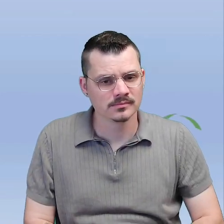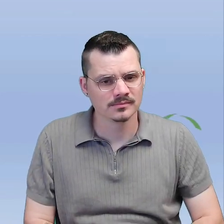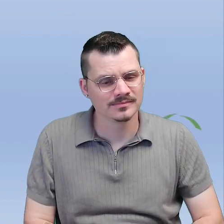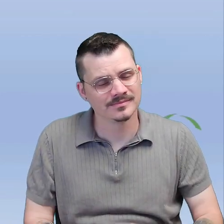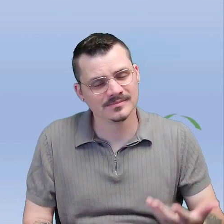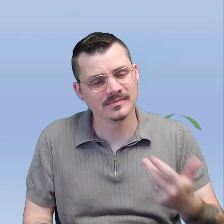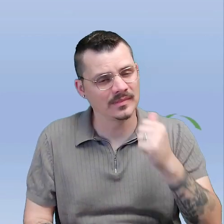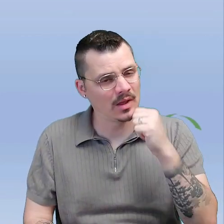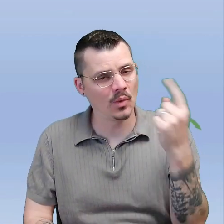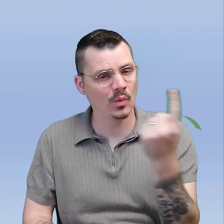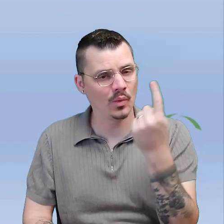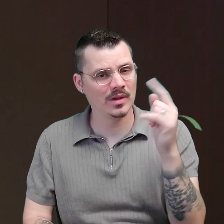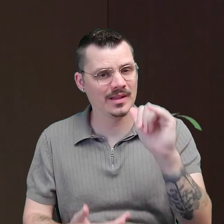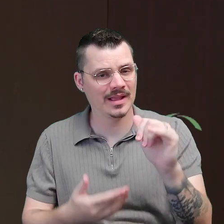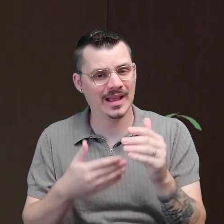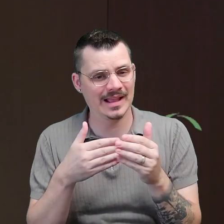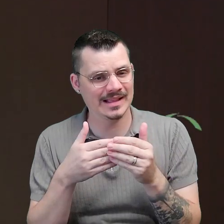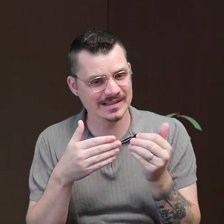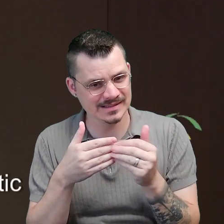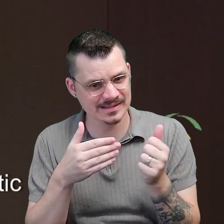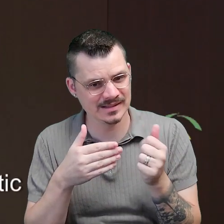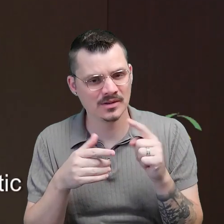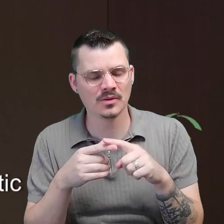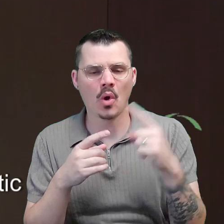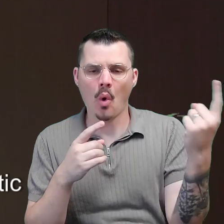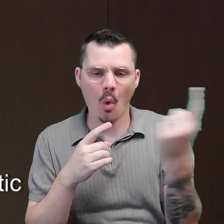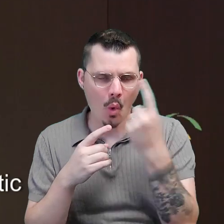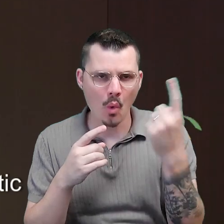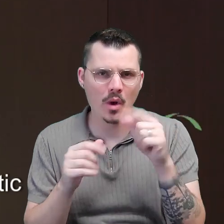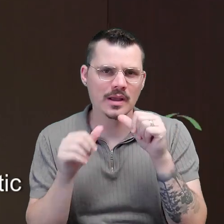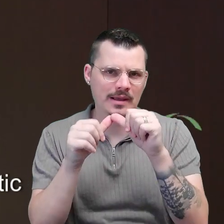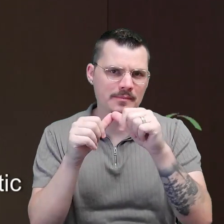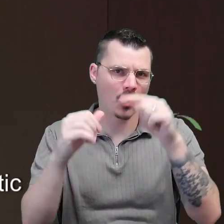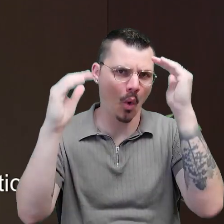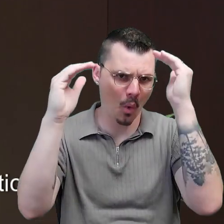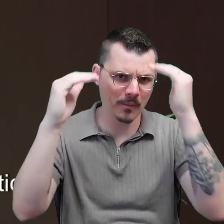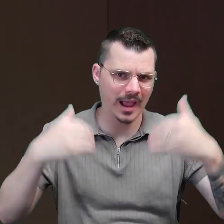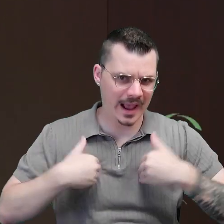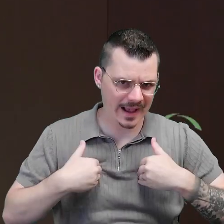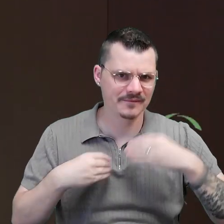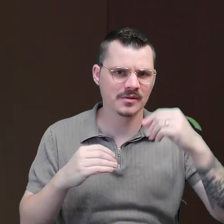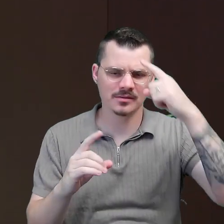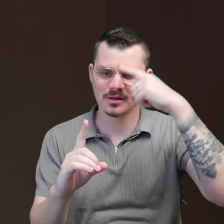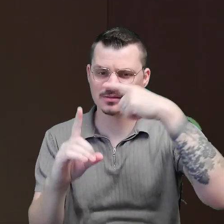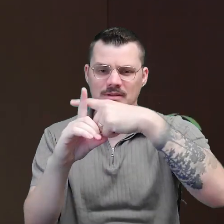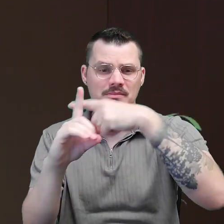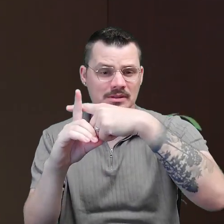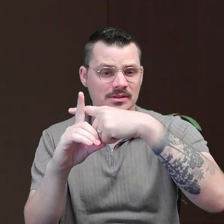Not as easy as it sounds to always be hopeful and optimistic.